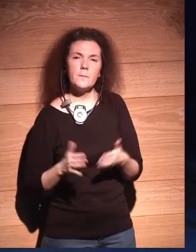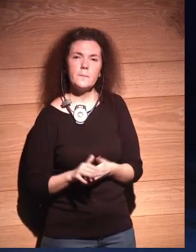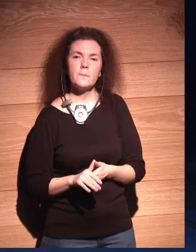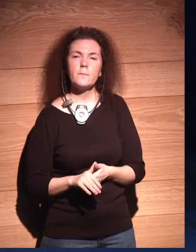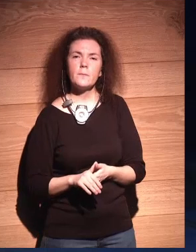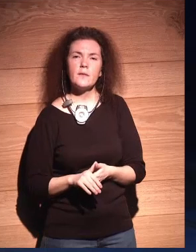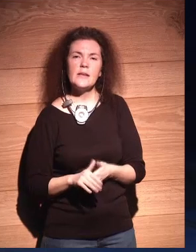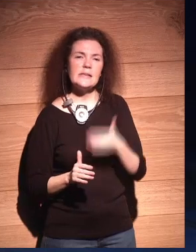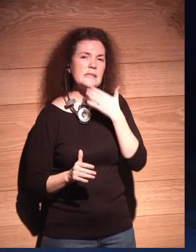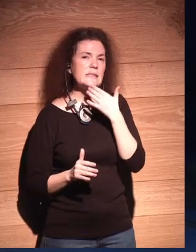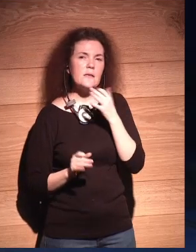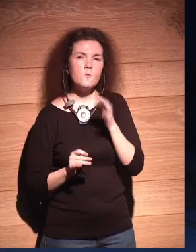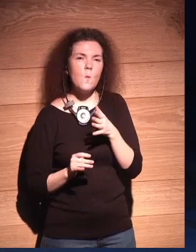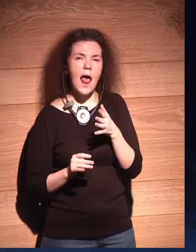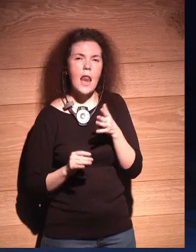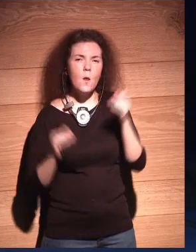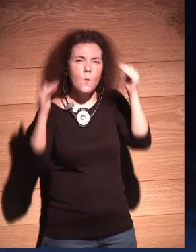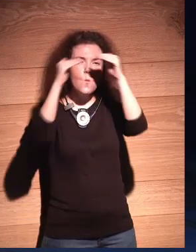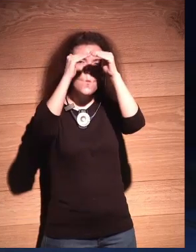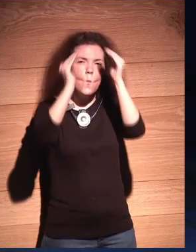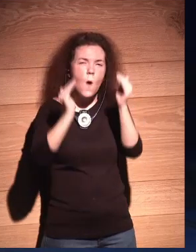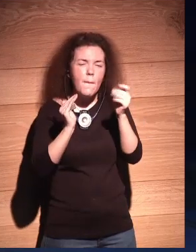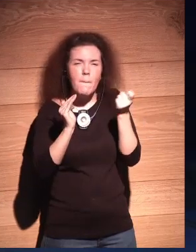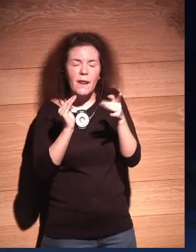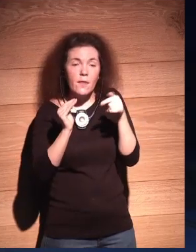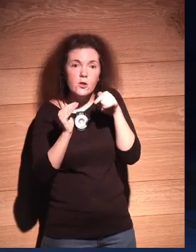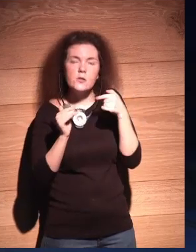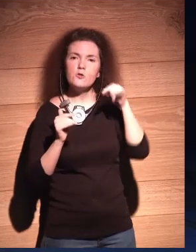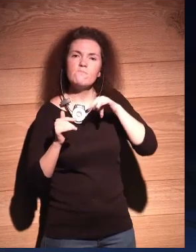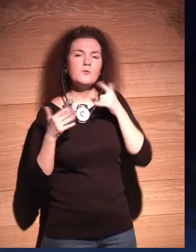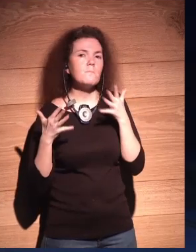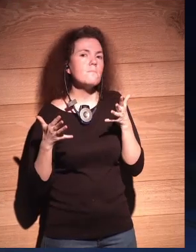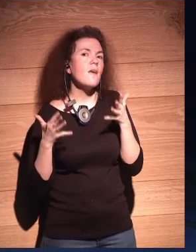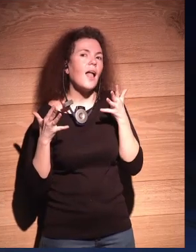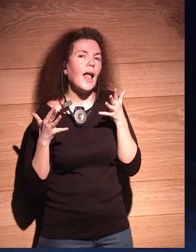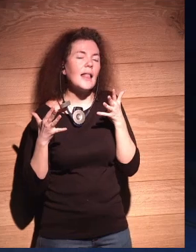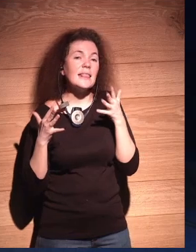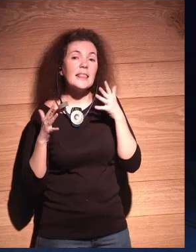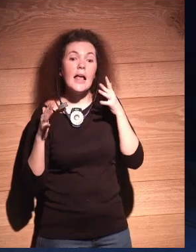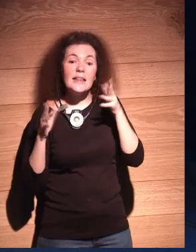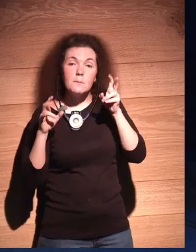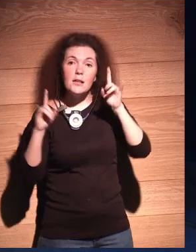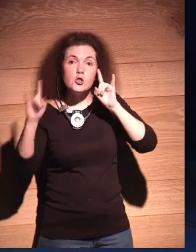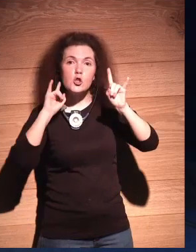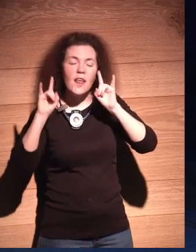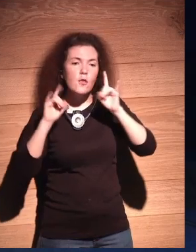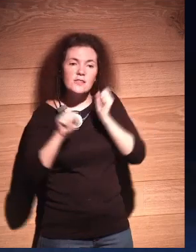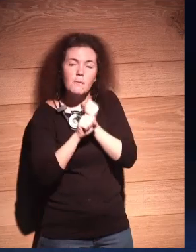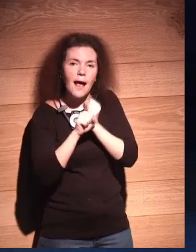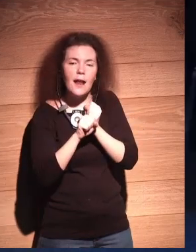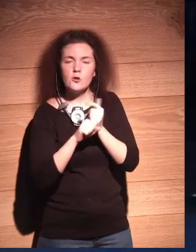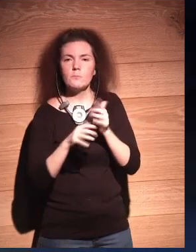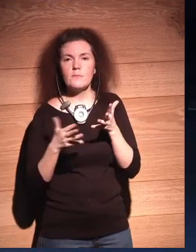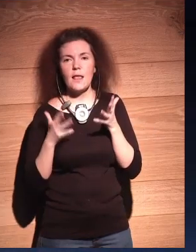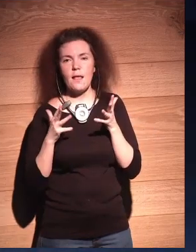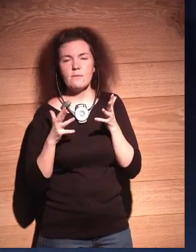cavernous thing. So I love working with sound systems that make you feel very your body